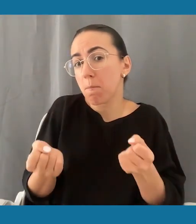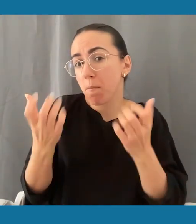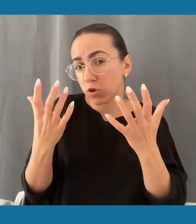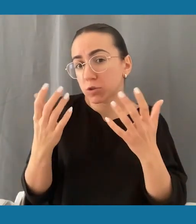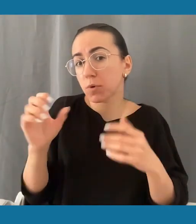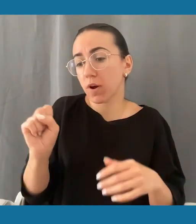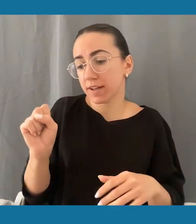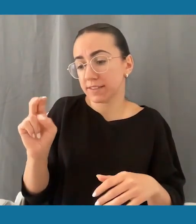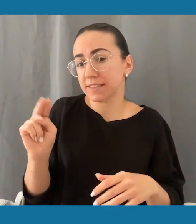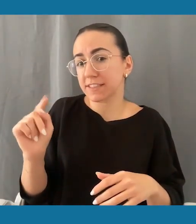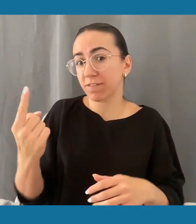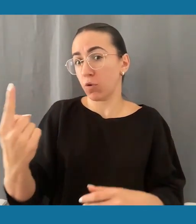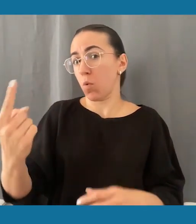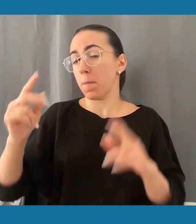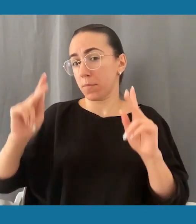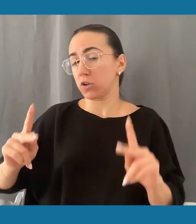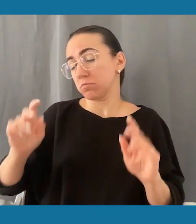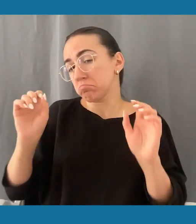for one individual.